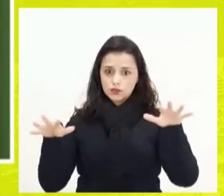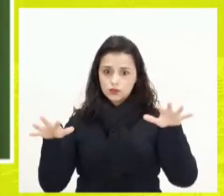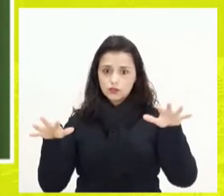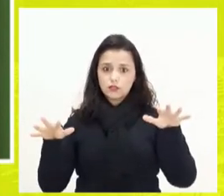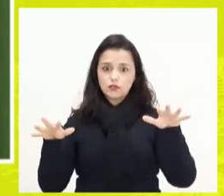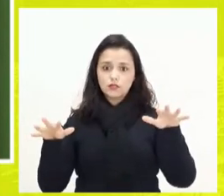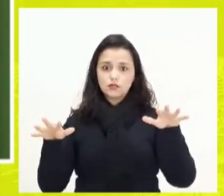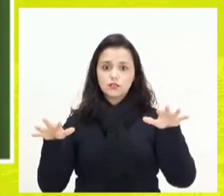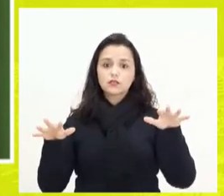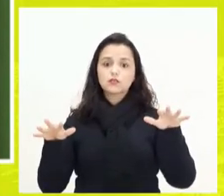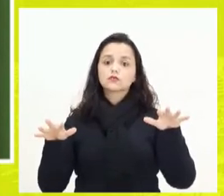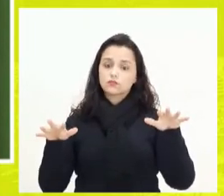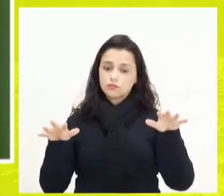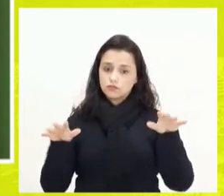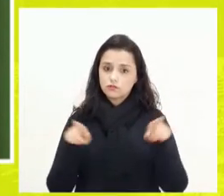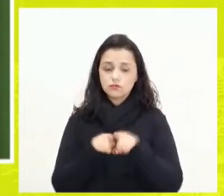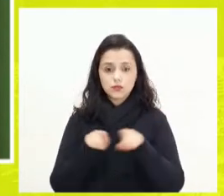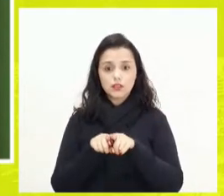the